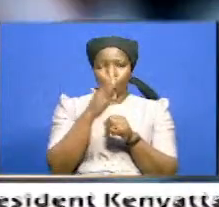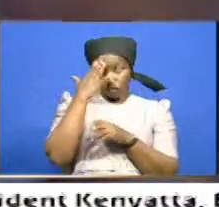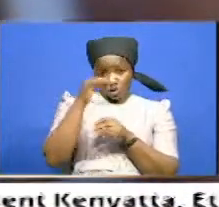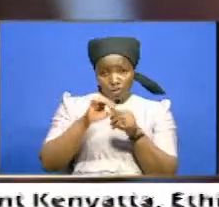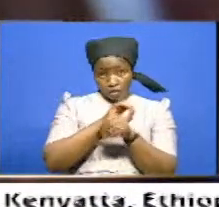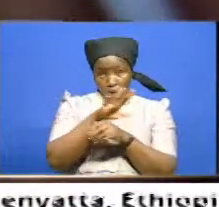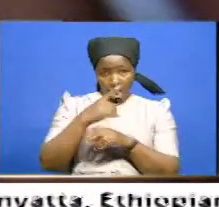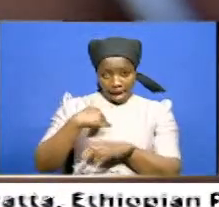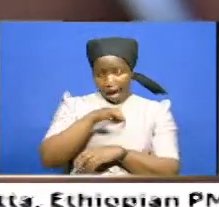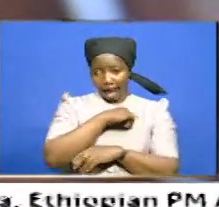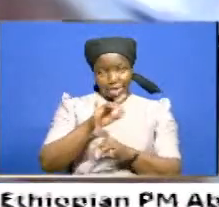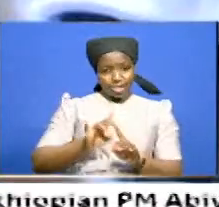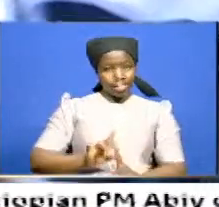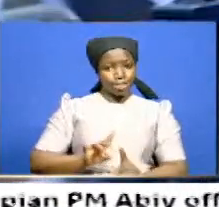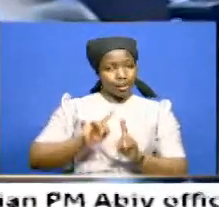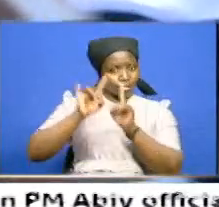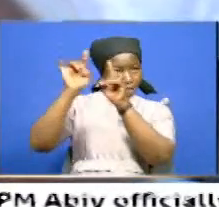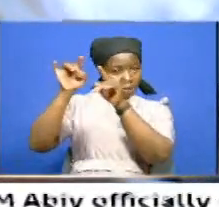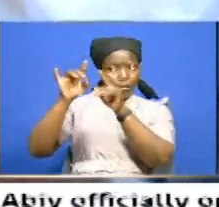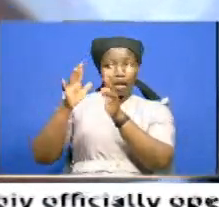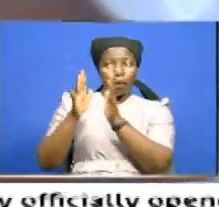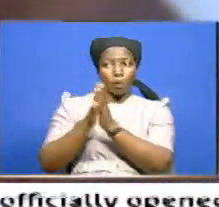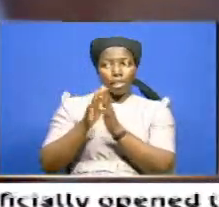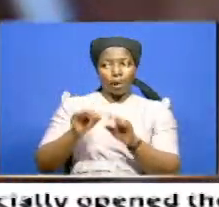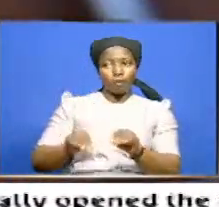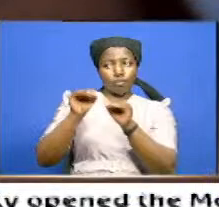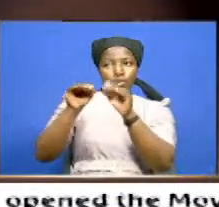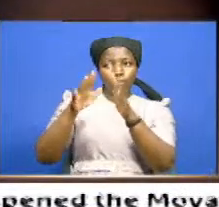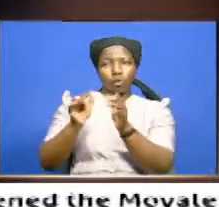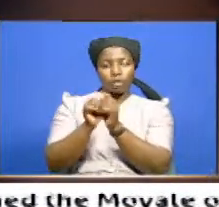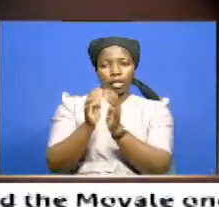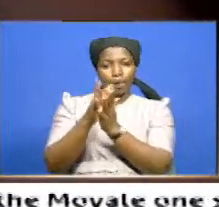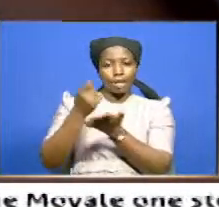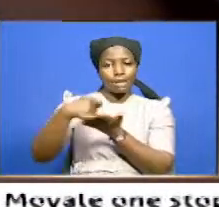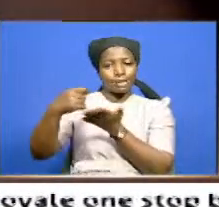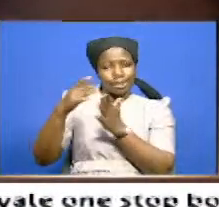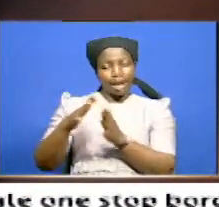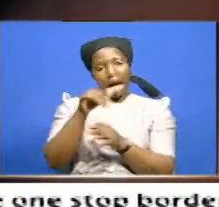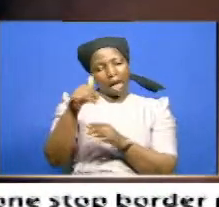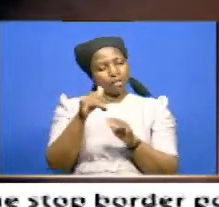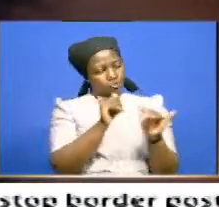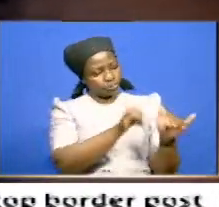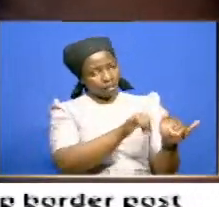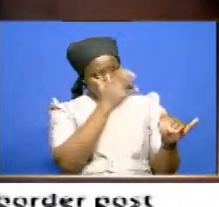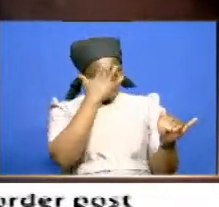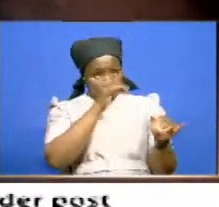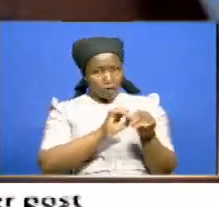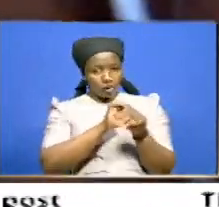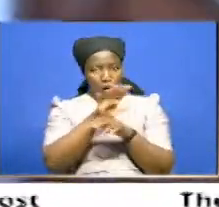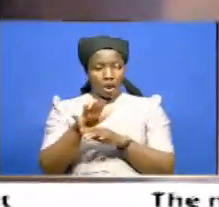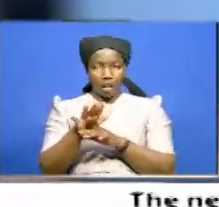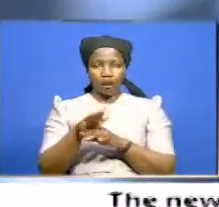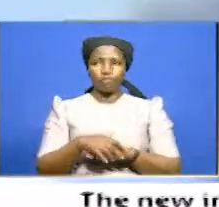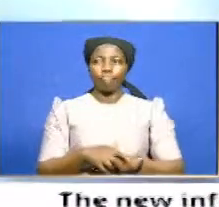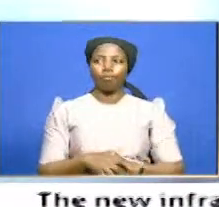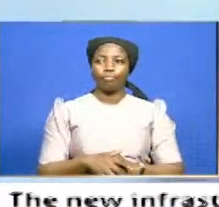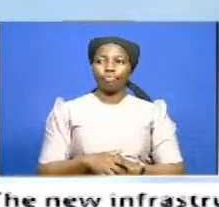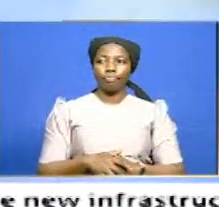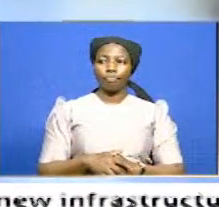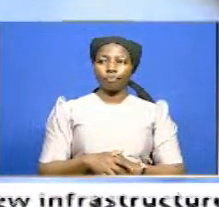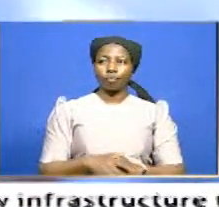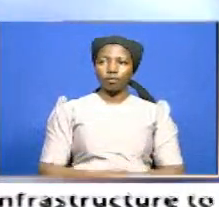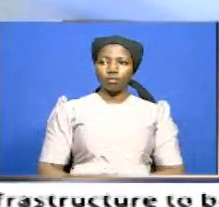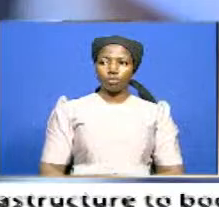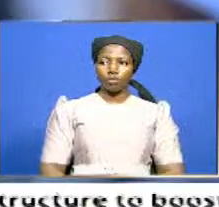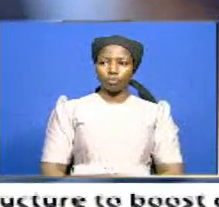to go up only with the promoters and the secretariat. Wengine tafadhali tungoje hapo kwa sababu ya corona. Bwana Mredhi, wewe sasa